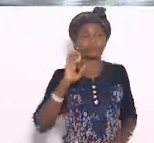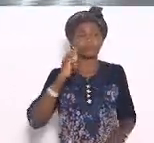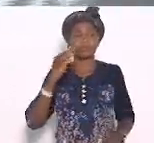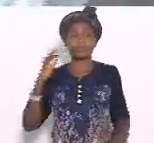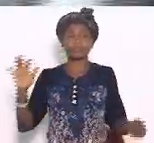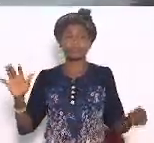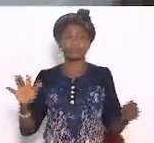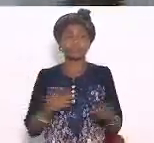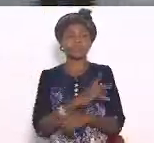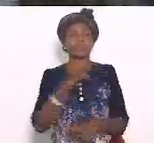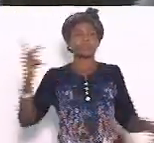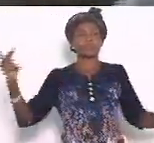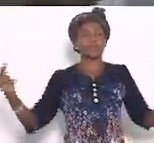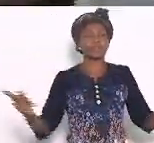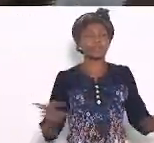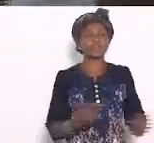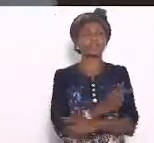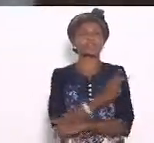multiply